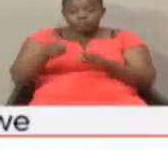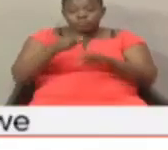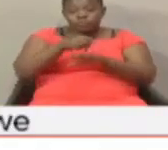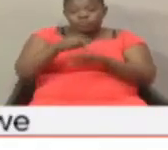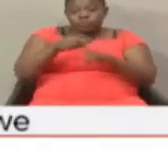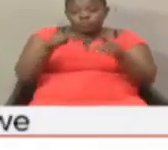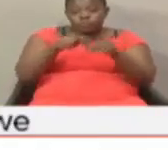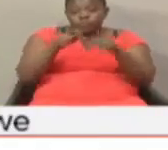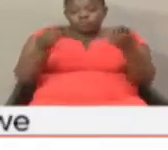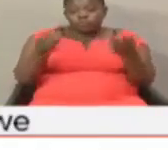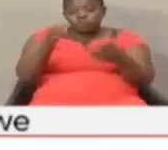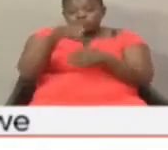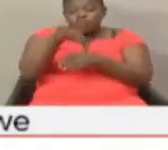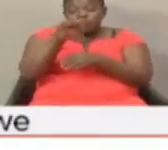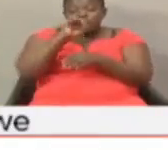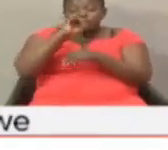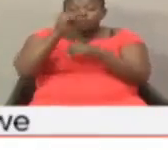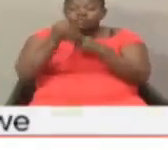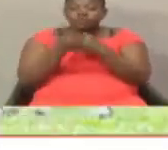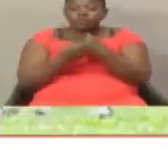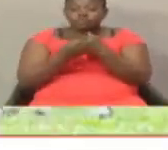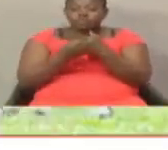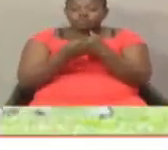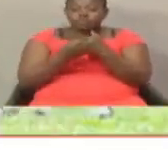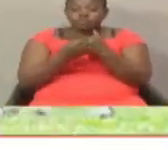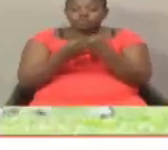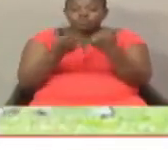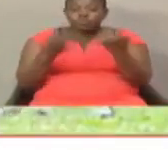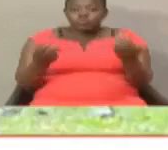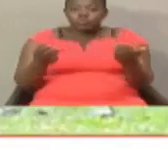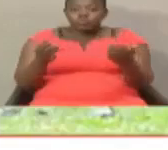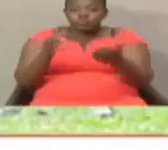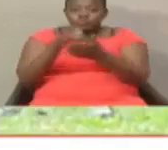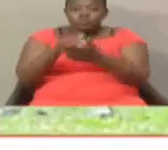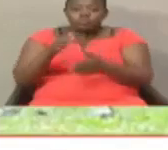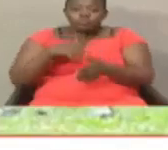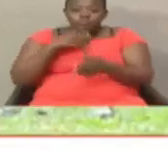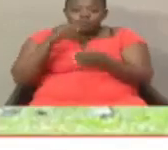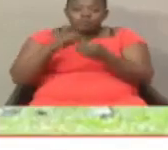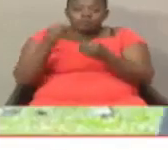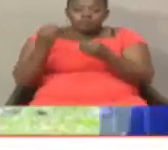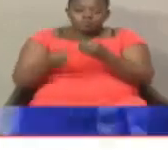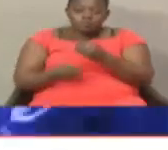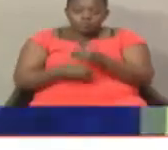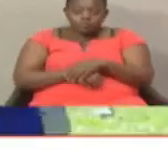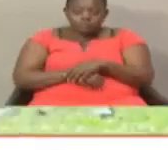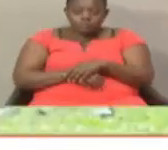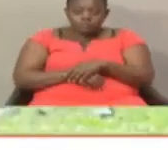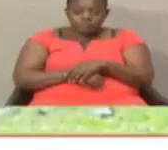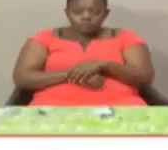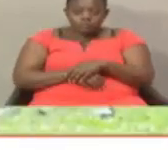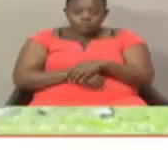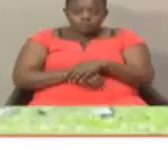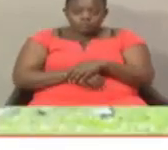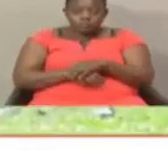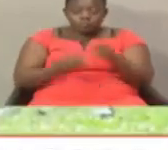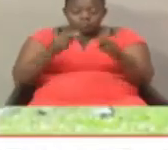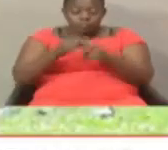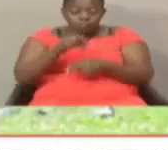gwe gubadde omulimo gwe abadde bawa muwala wange muwala wa mwannyinaze babadde bampita